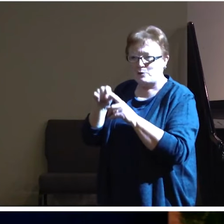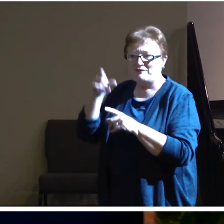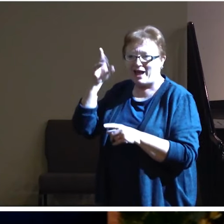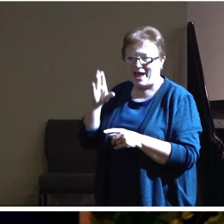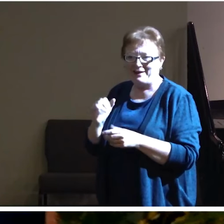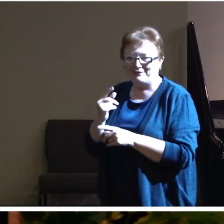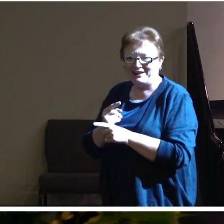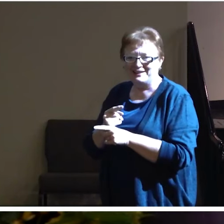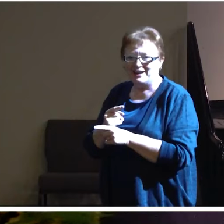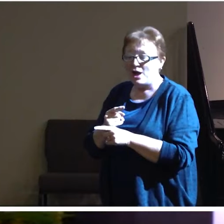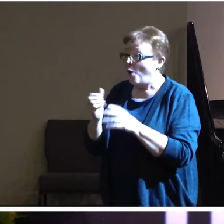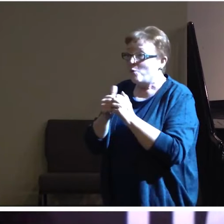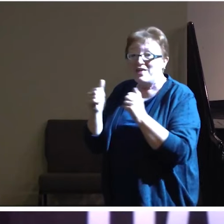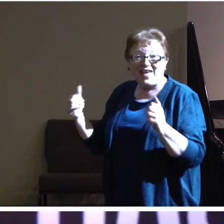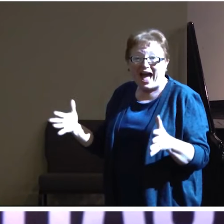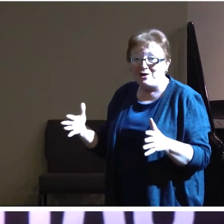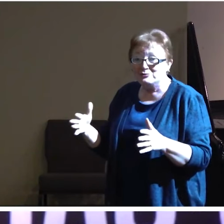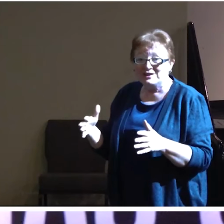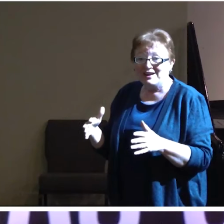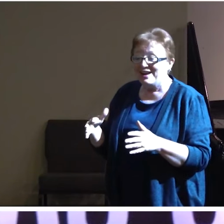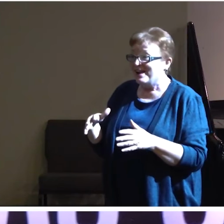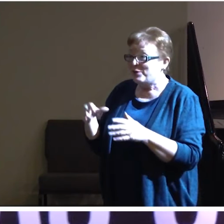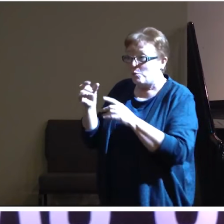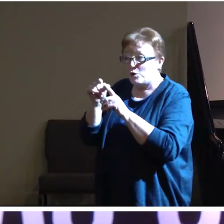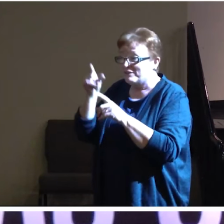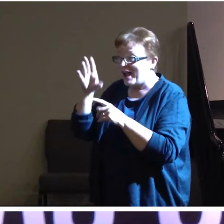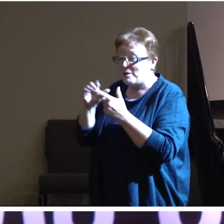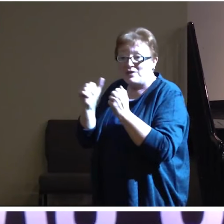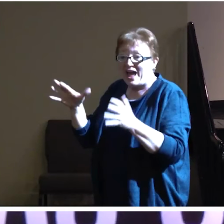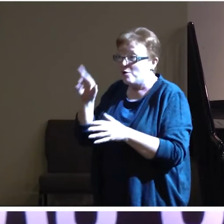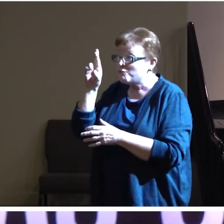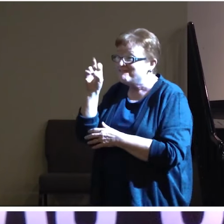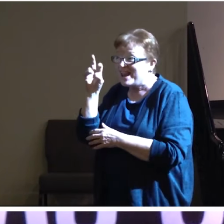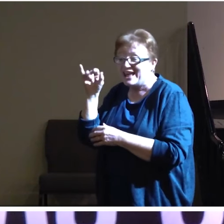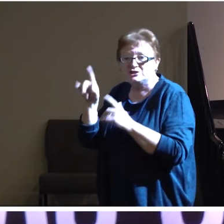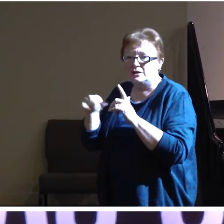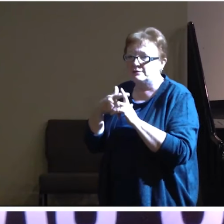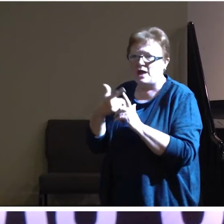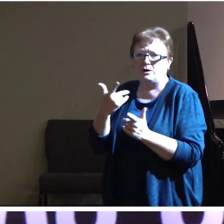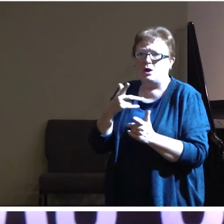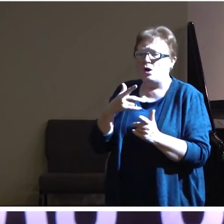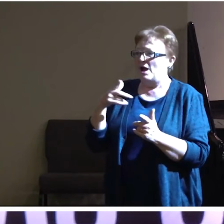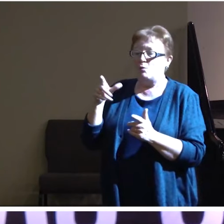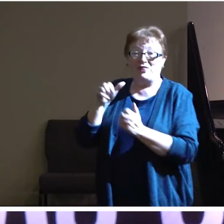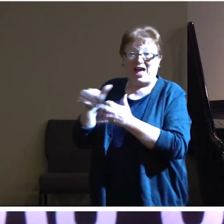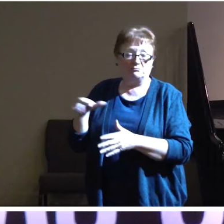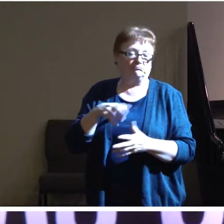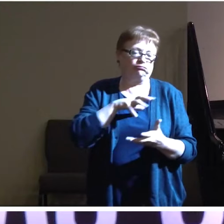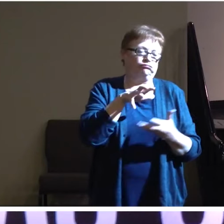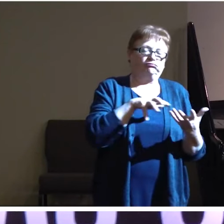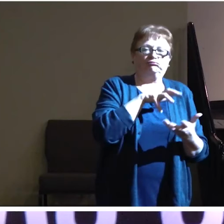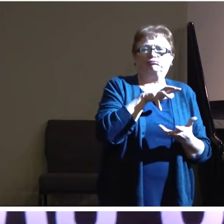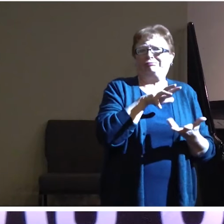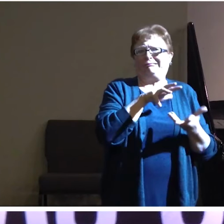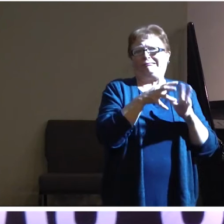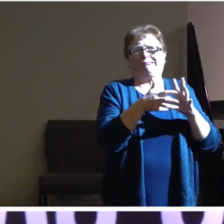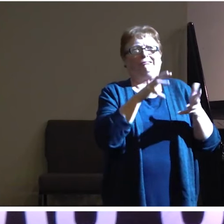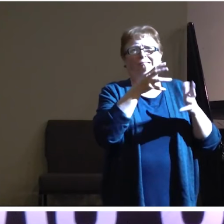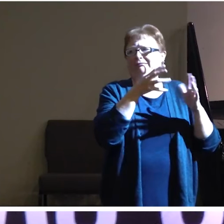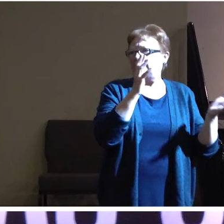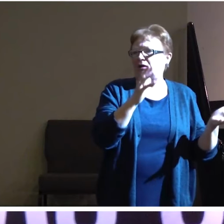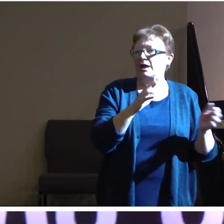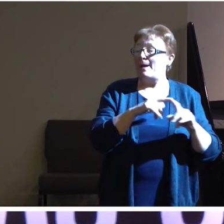revelation, we're left confused, fearful, unsure. But God's Word clarifies our thinking, settles